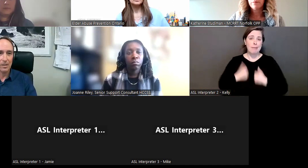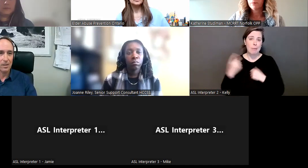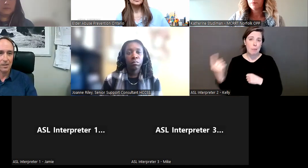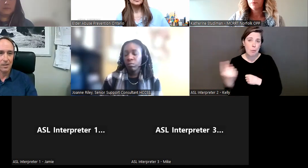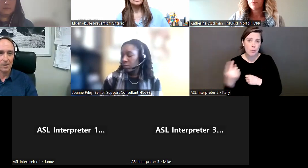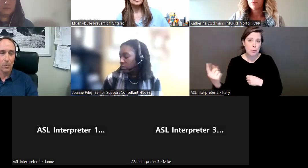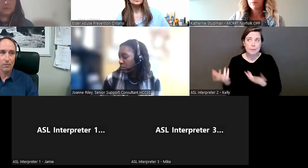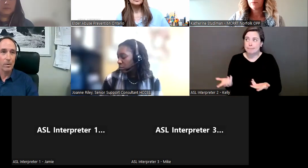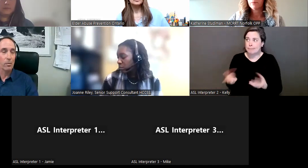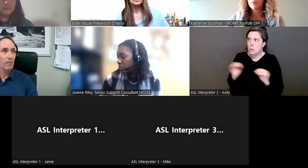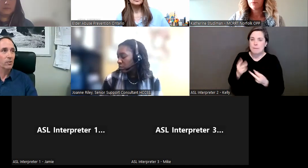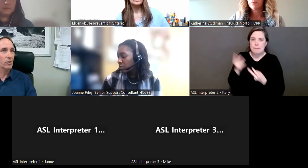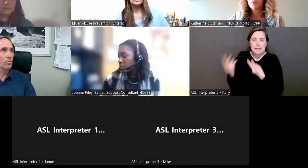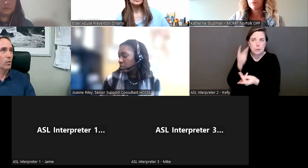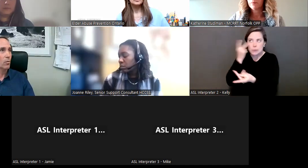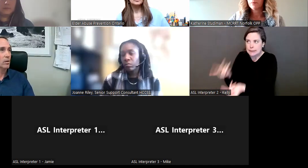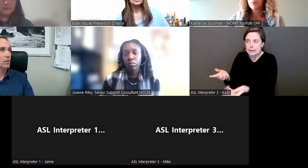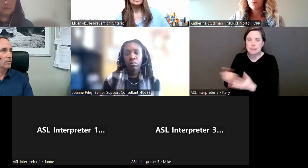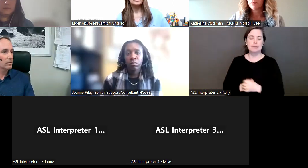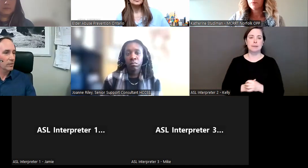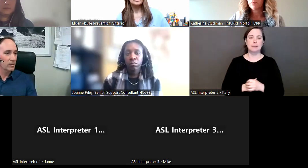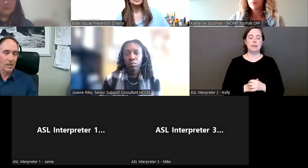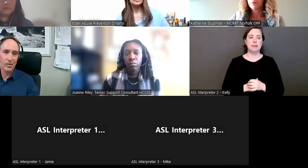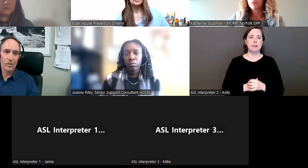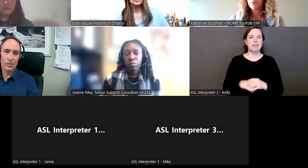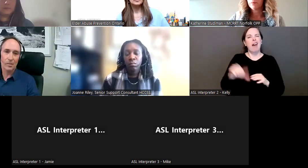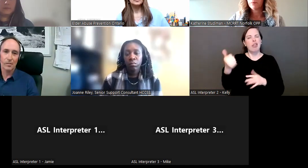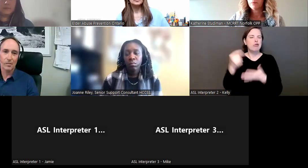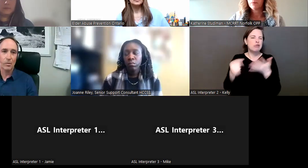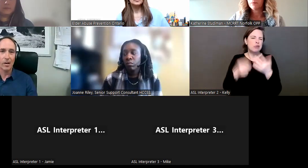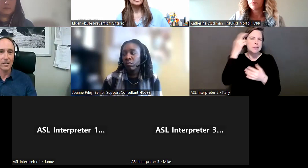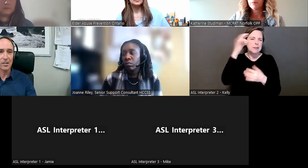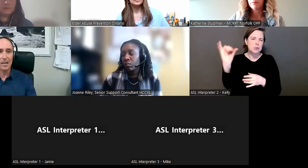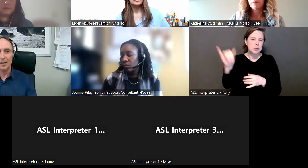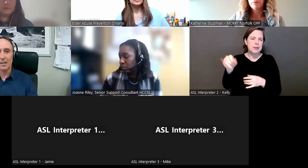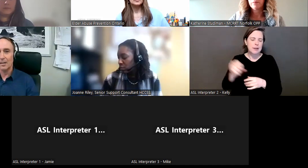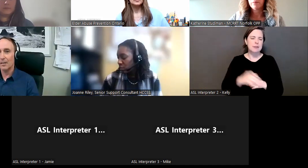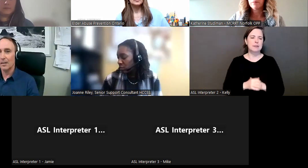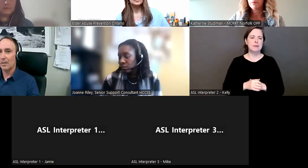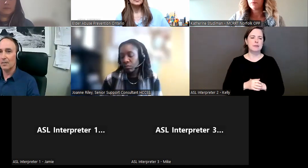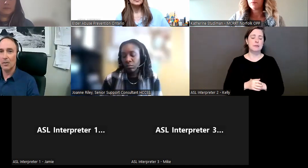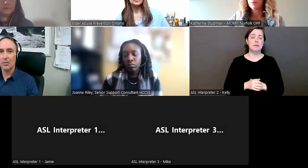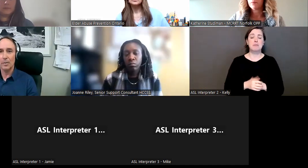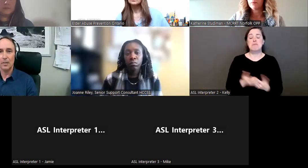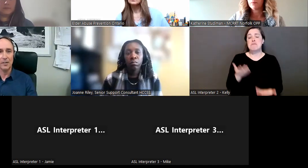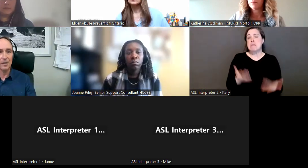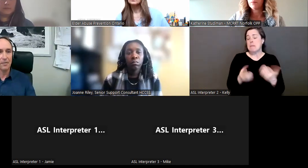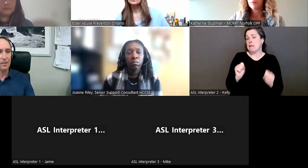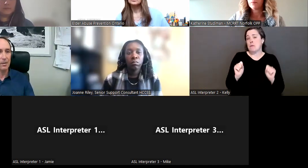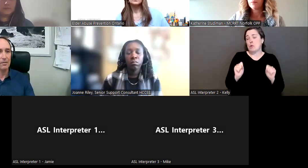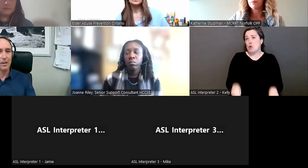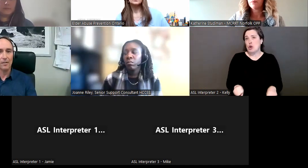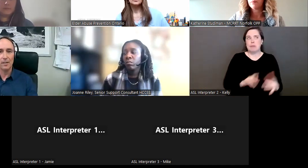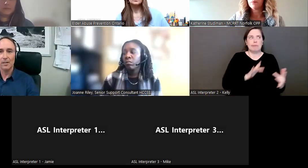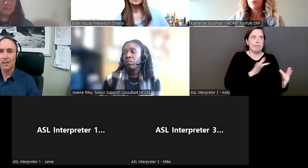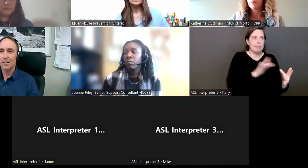we, you know, if we were able to do more work with seniors who are isolated and have other vulnerabilities, I think